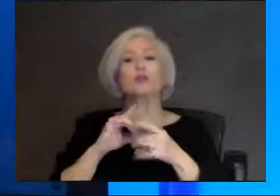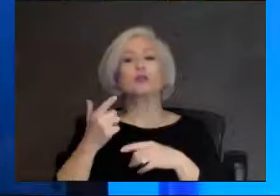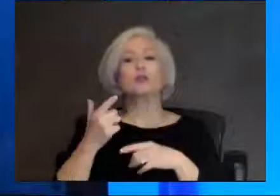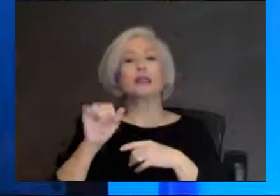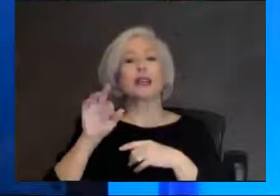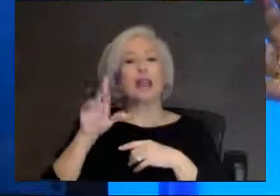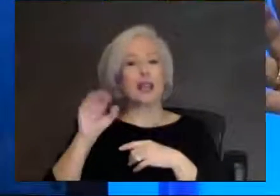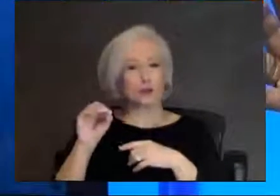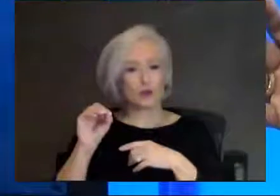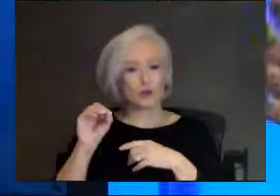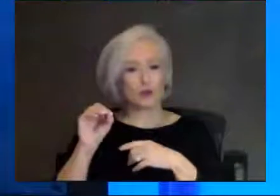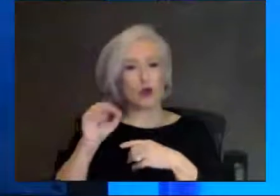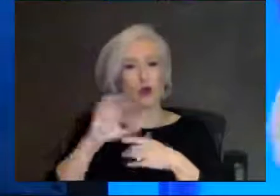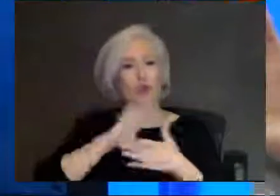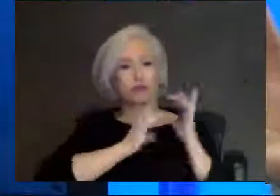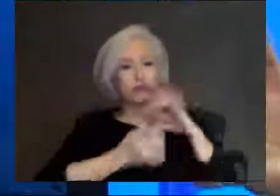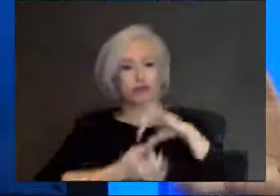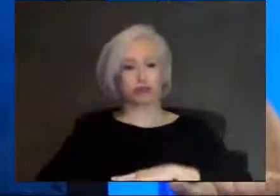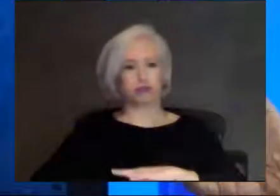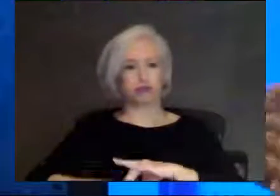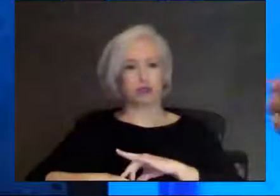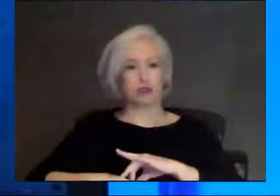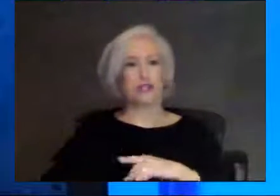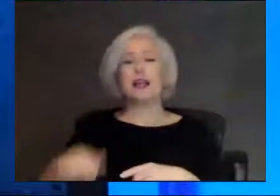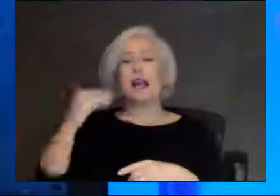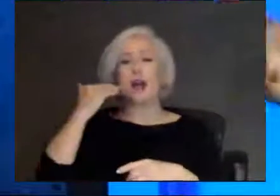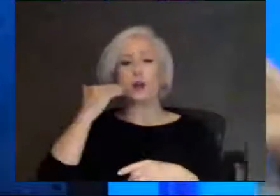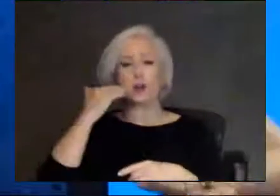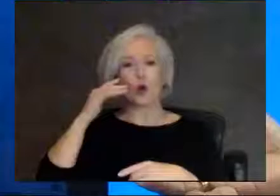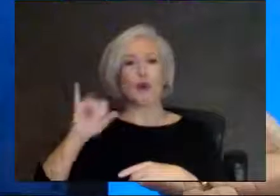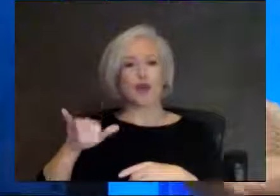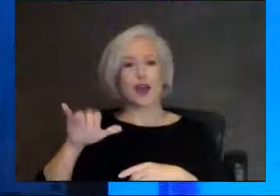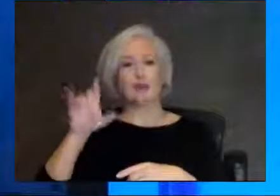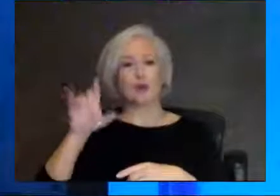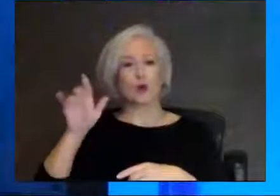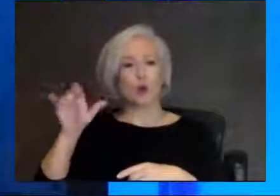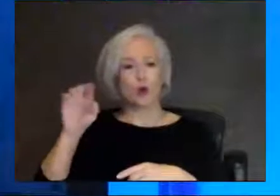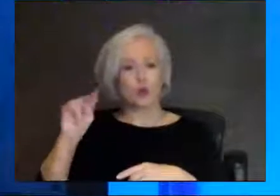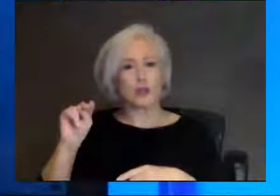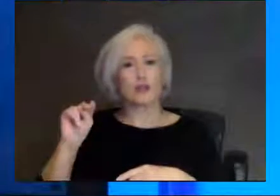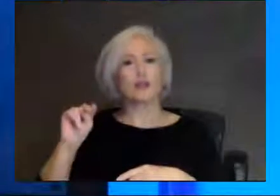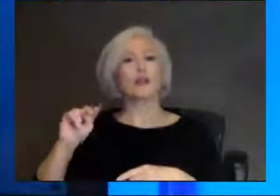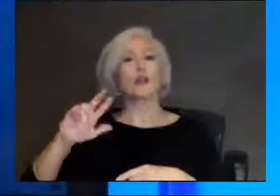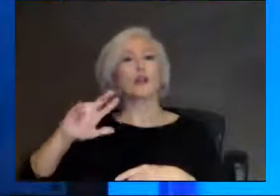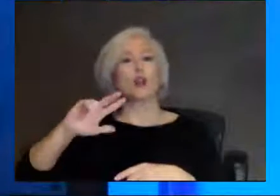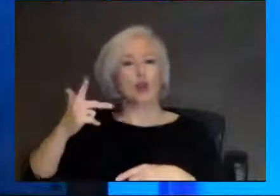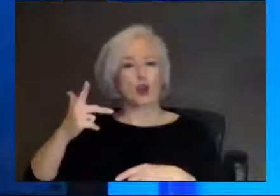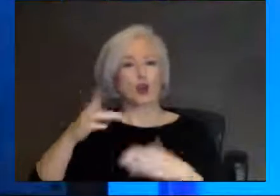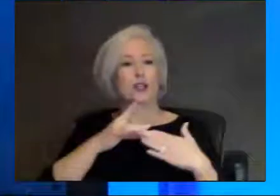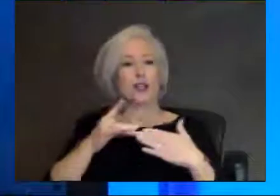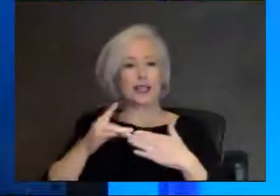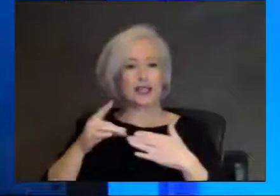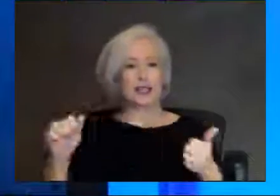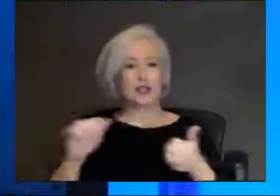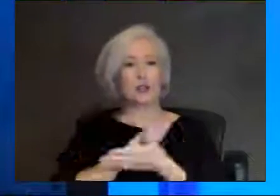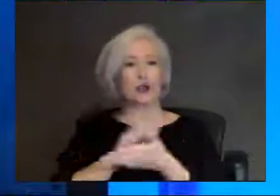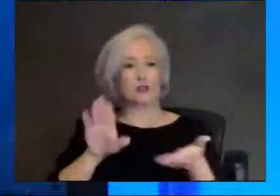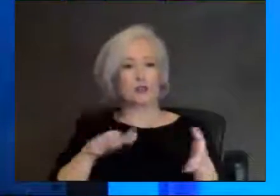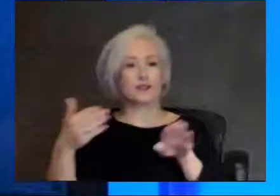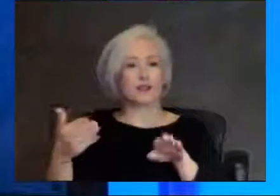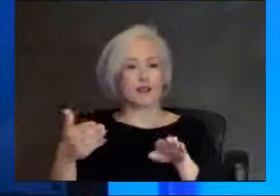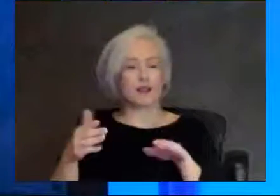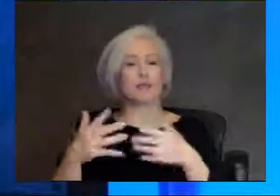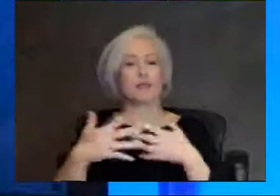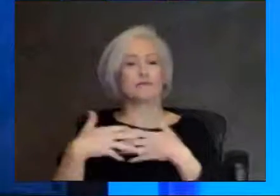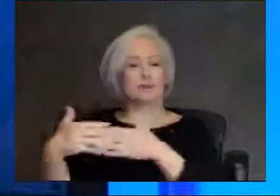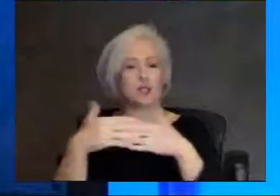the majority of the all GI tract cancers, and it is the third leading cause of cancer death in the United States. So